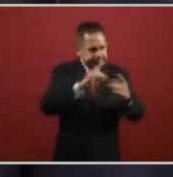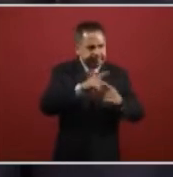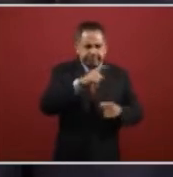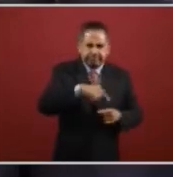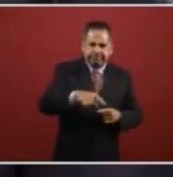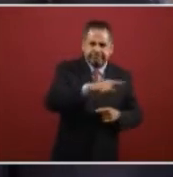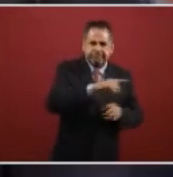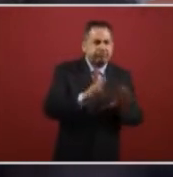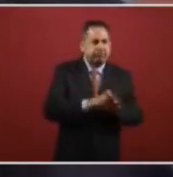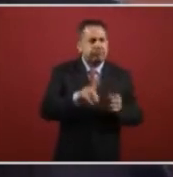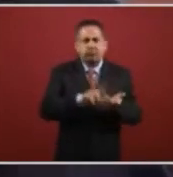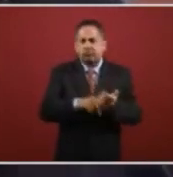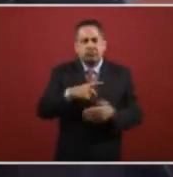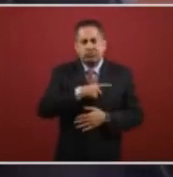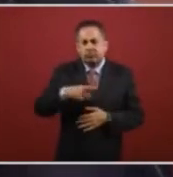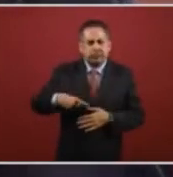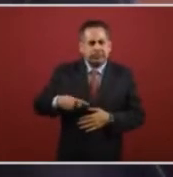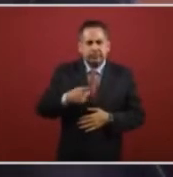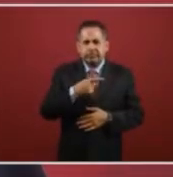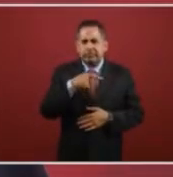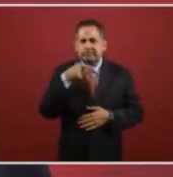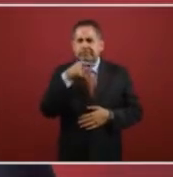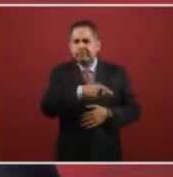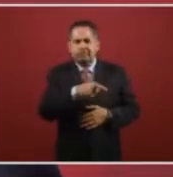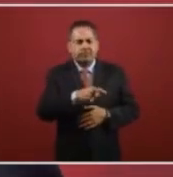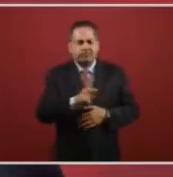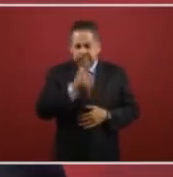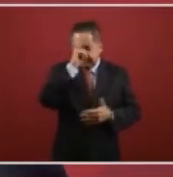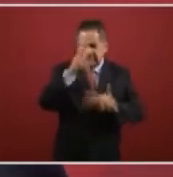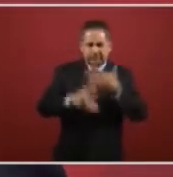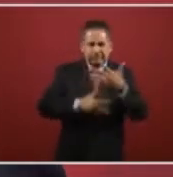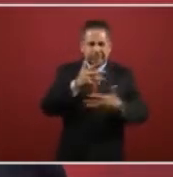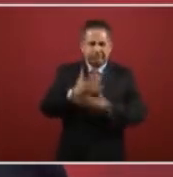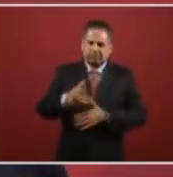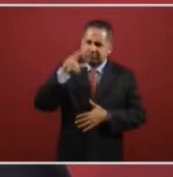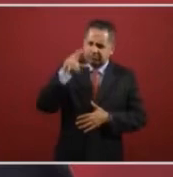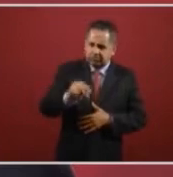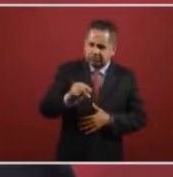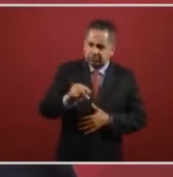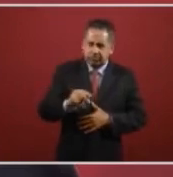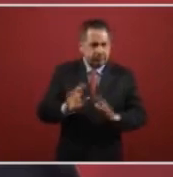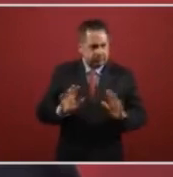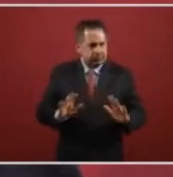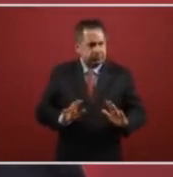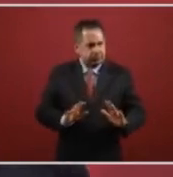authoritarian government. We are not going to use violence.